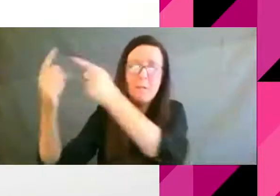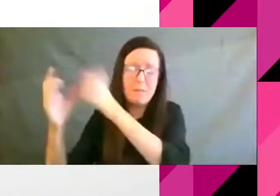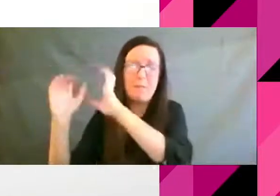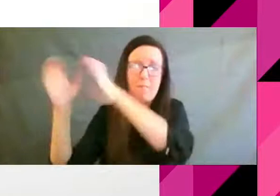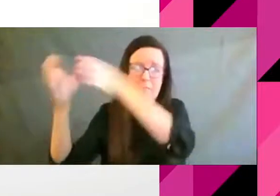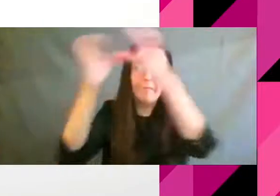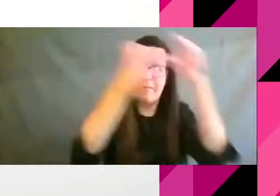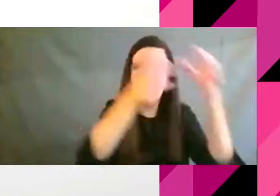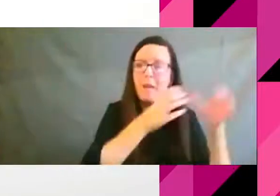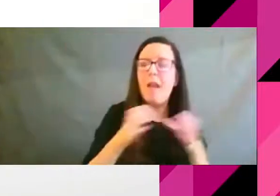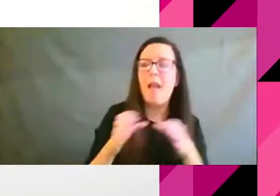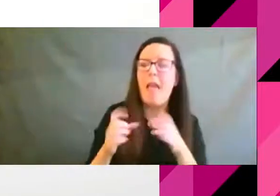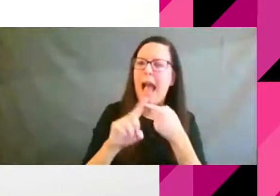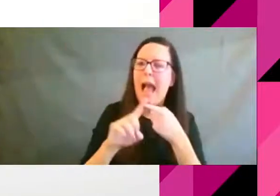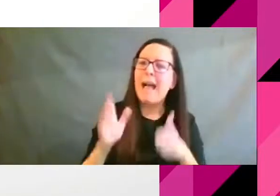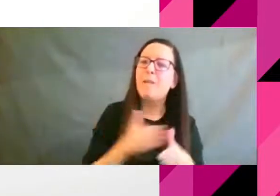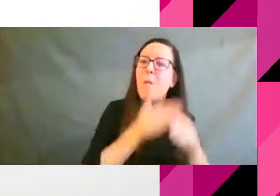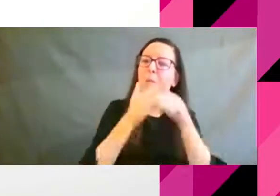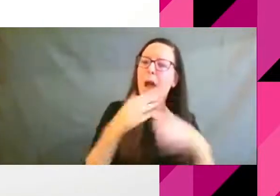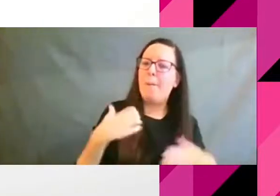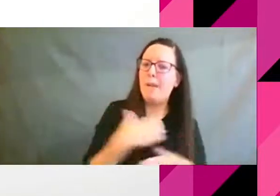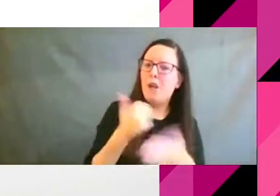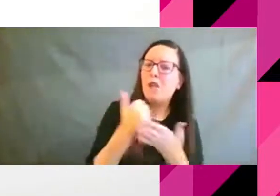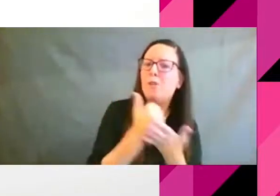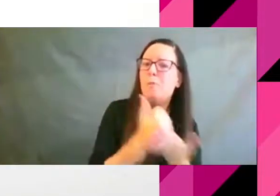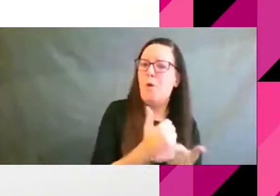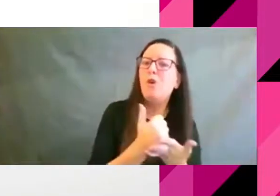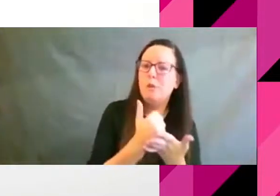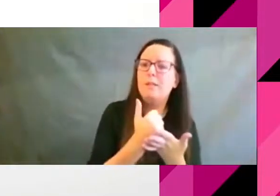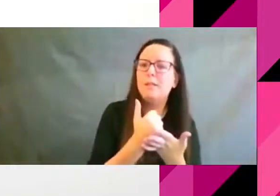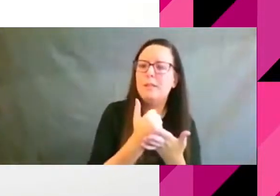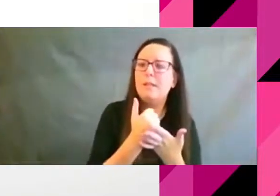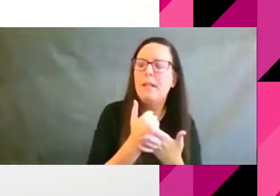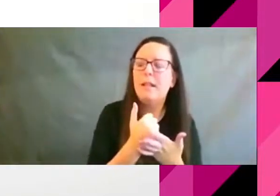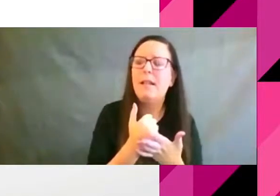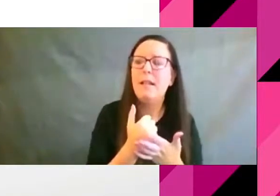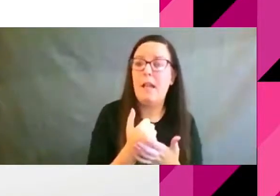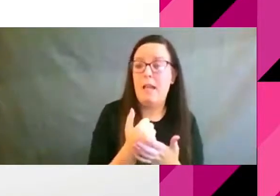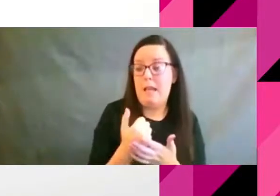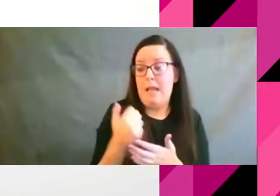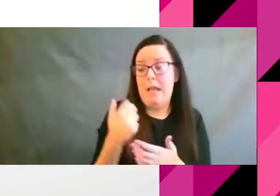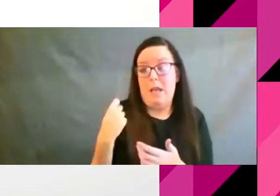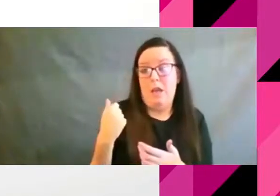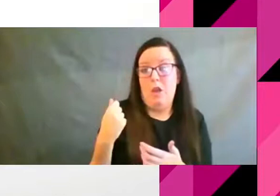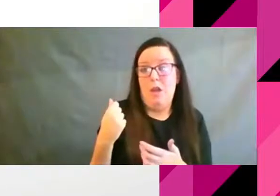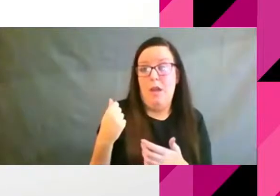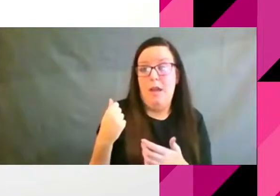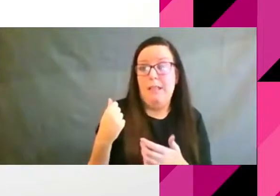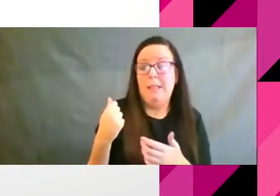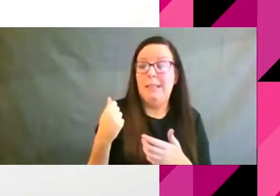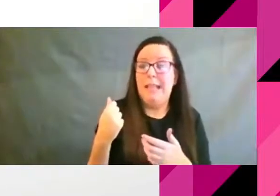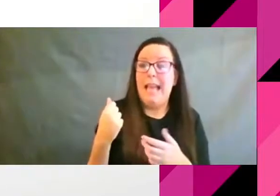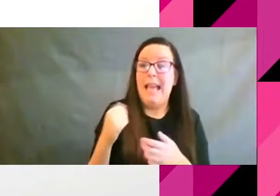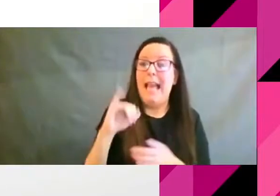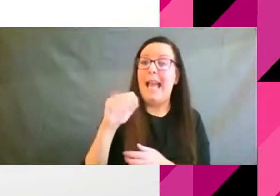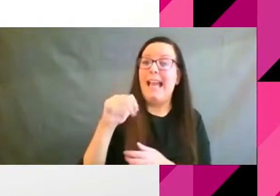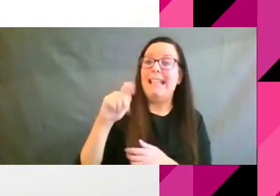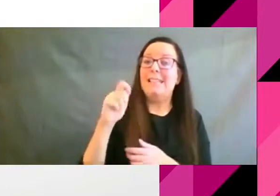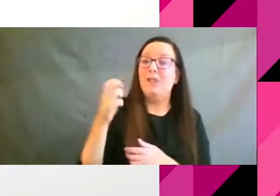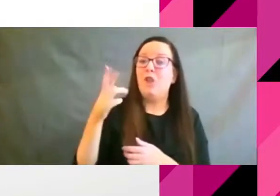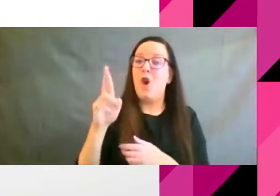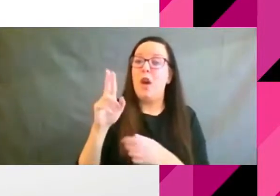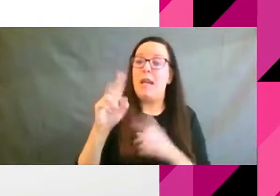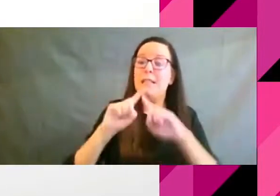prison and primary care support on release. Previous work in this area was carried out through an interdepartmental group established in